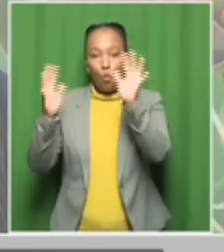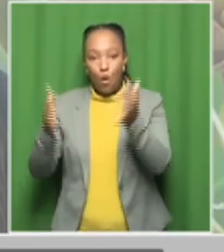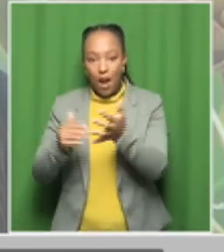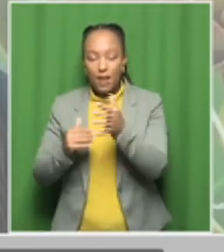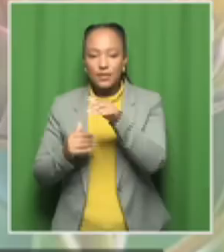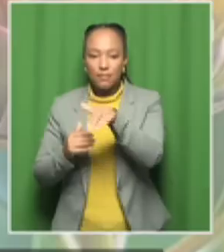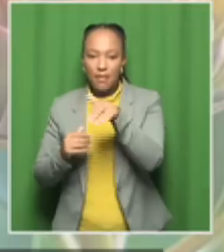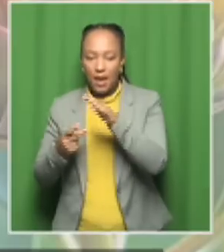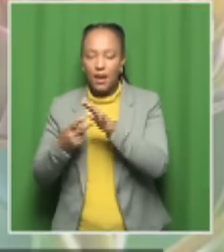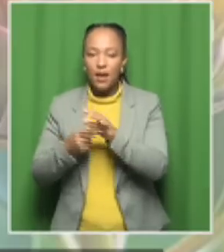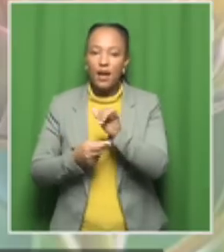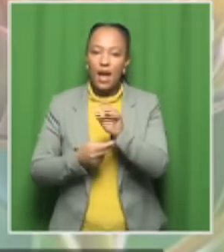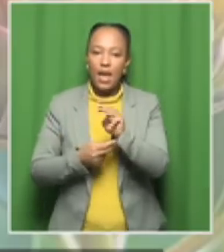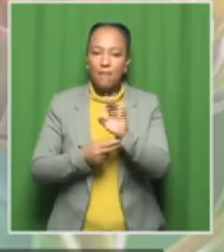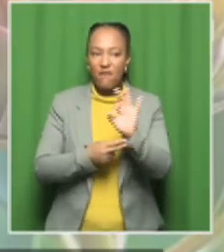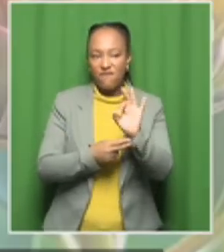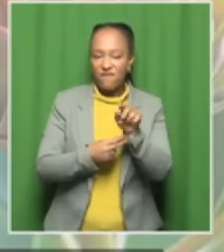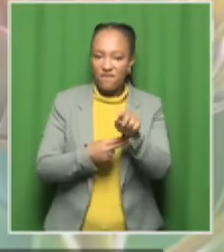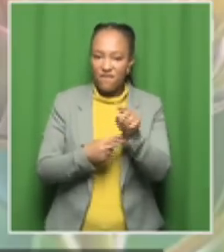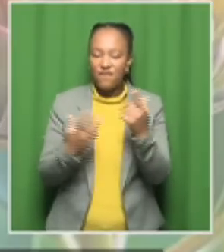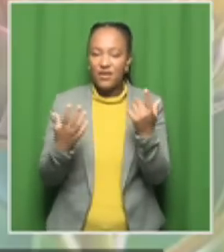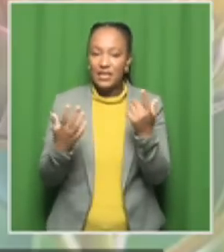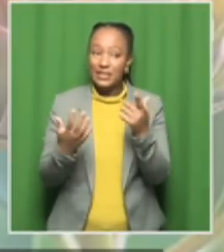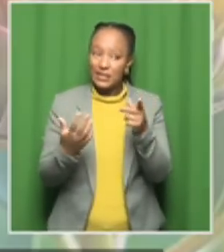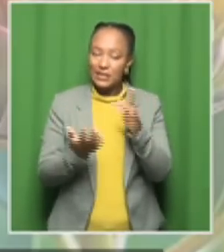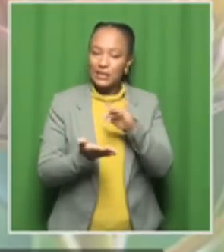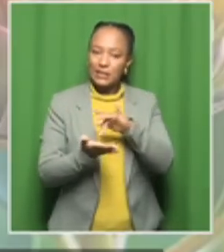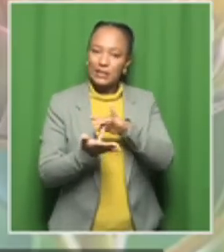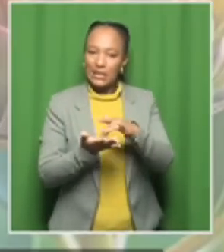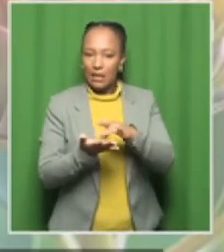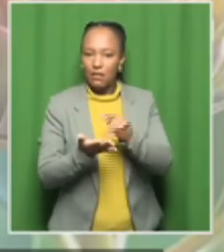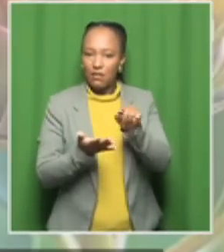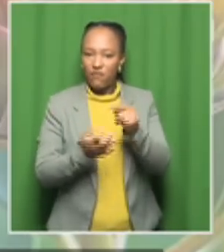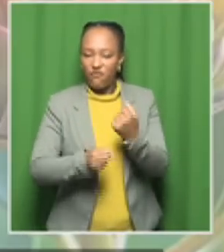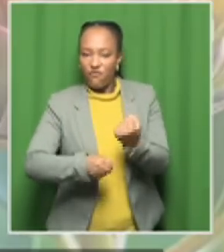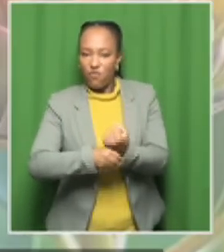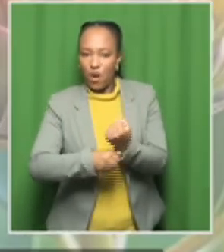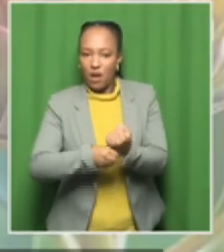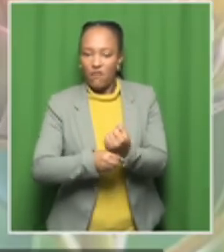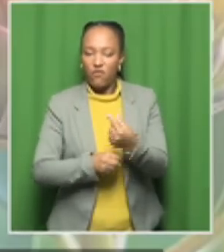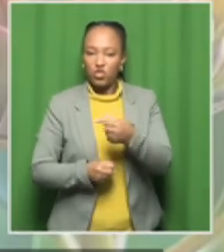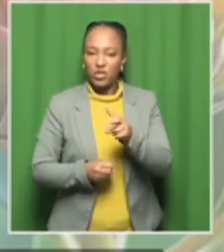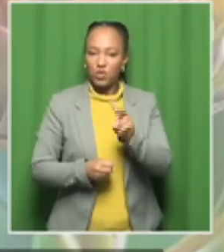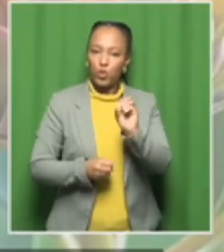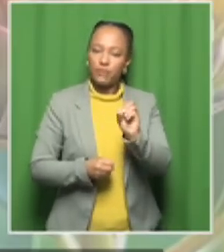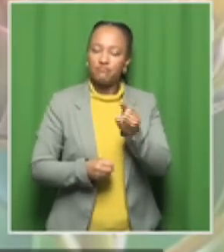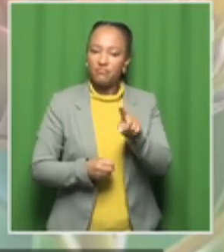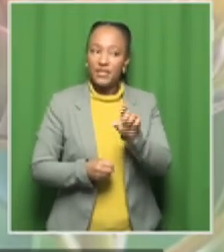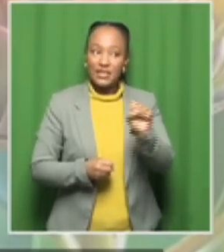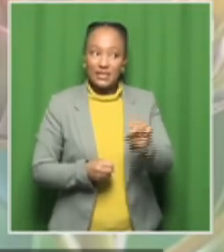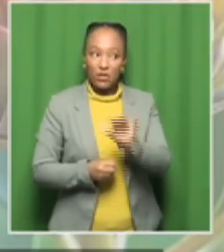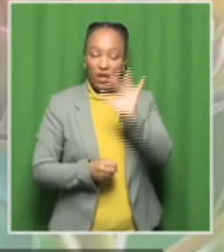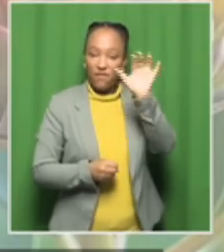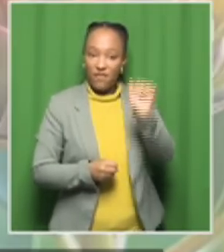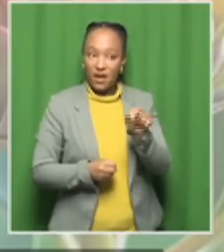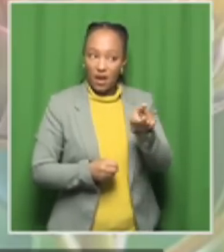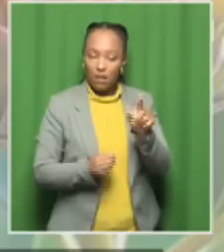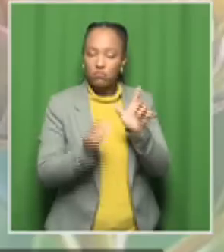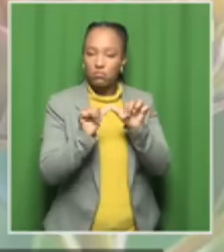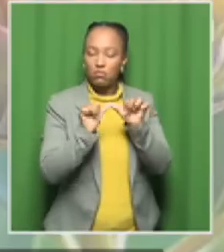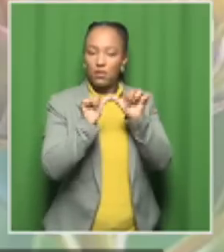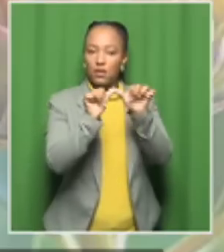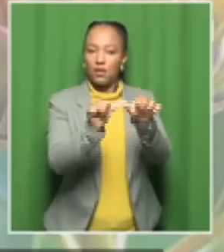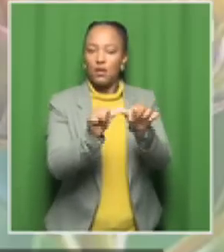multilateral development institutions, is a central part of our work as in the G20. And South Africa will be continuing with this